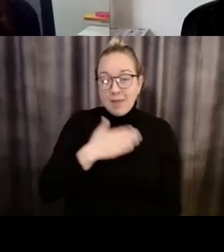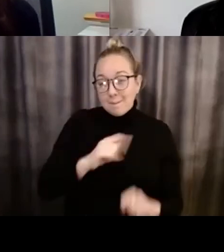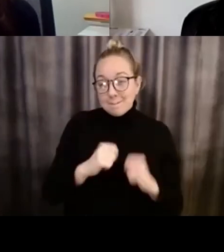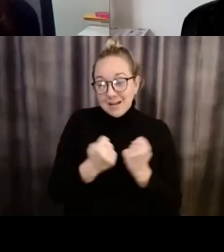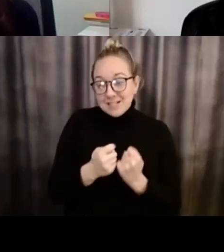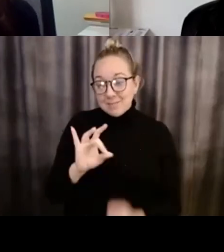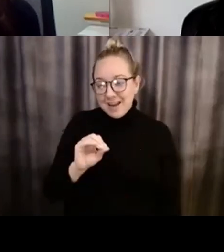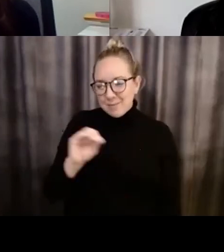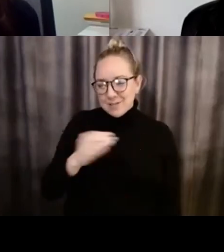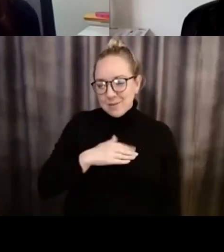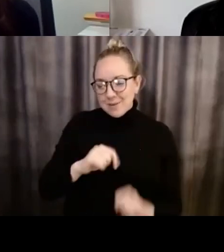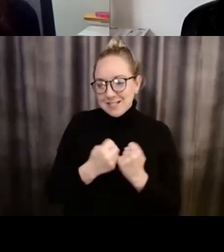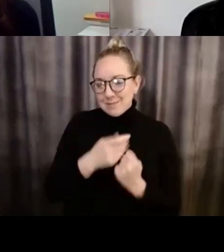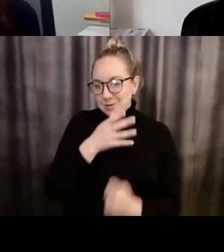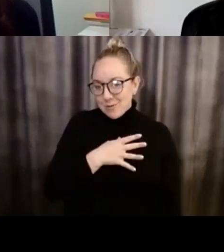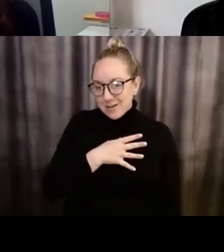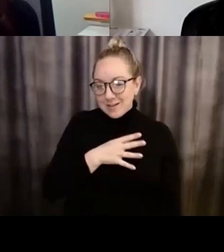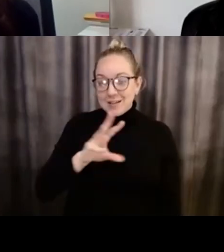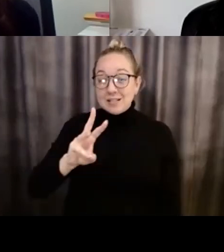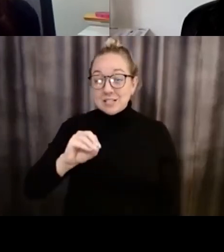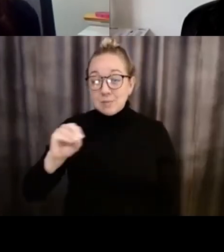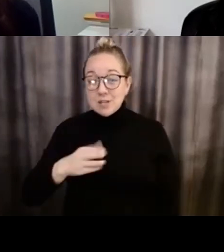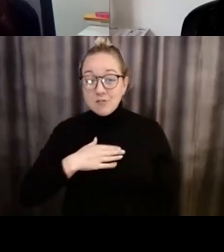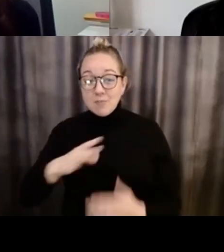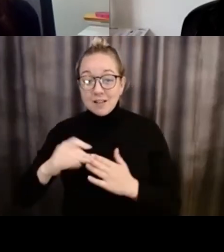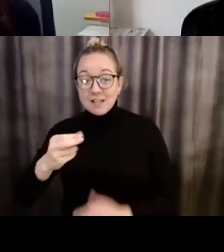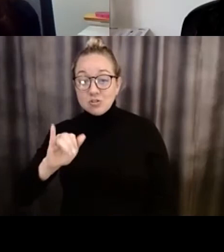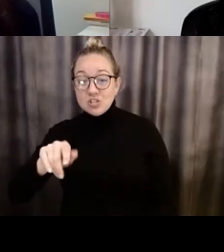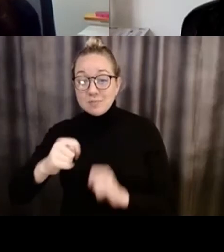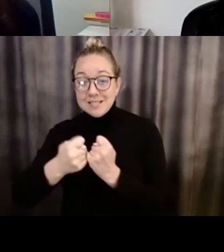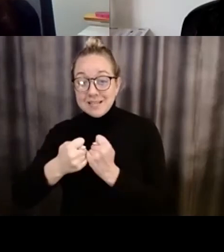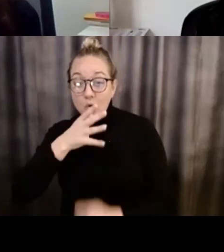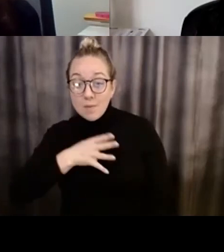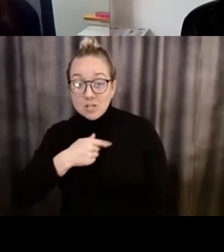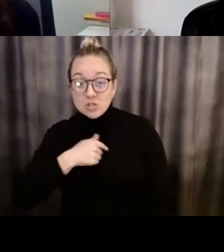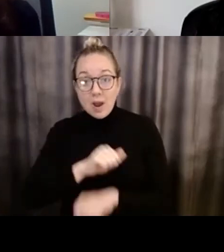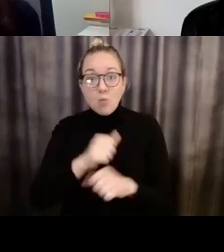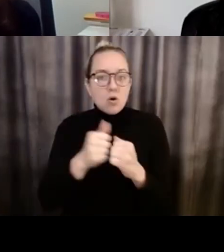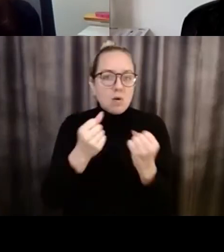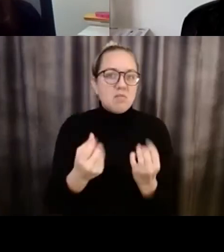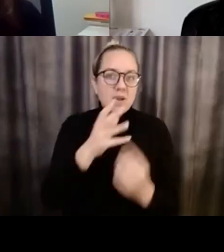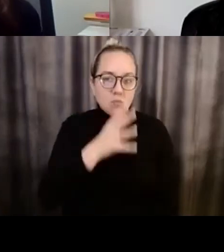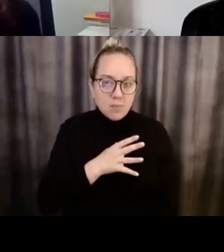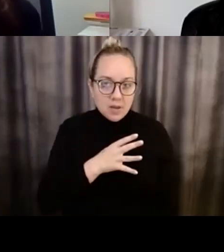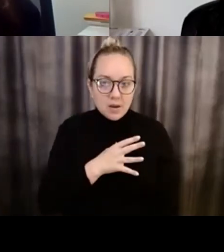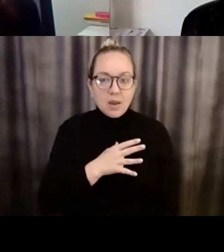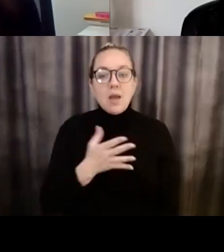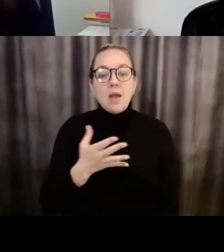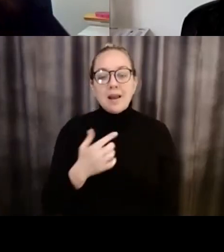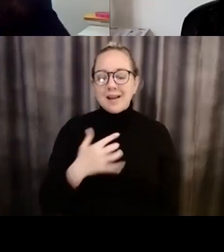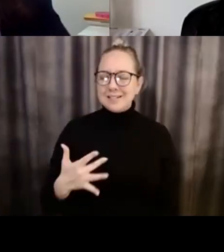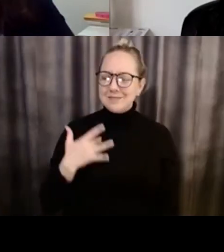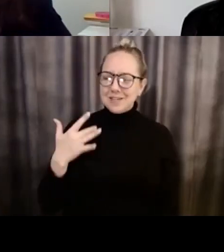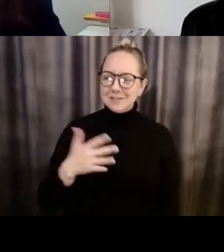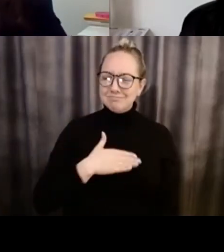of my team is women. 60% of my leadership team is women. So I do work with a lot of women. I really feel joy when I